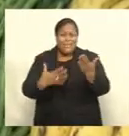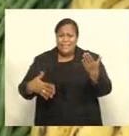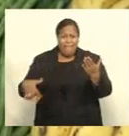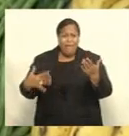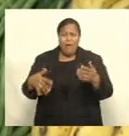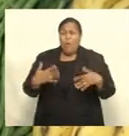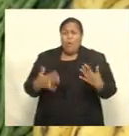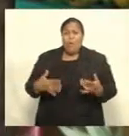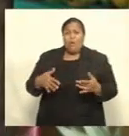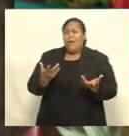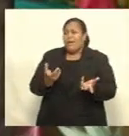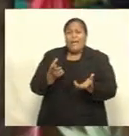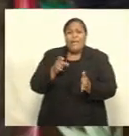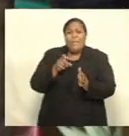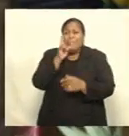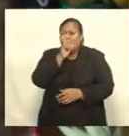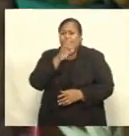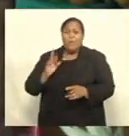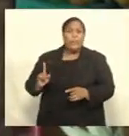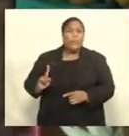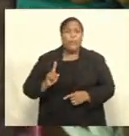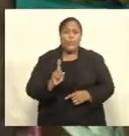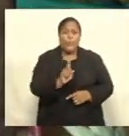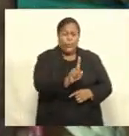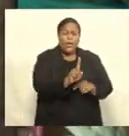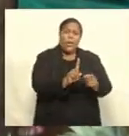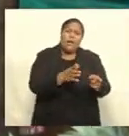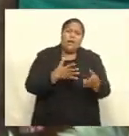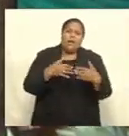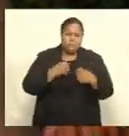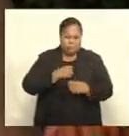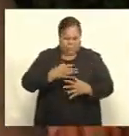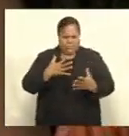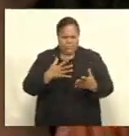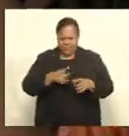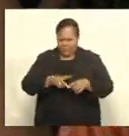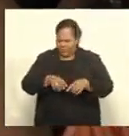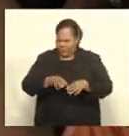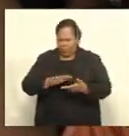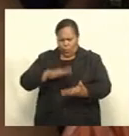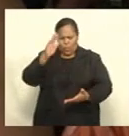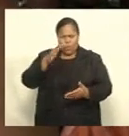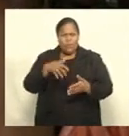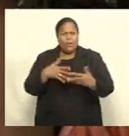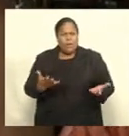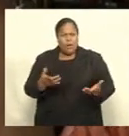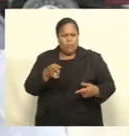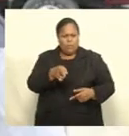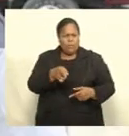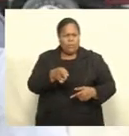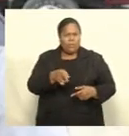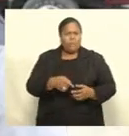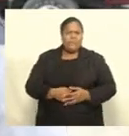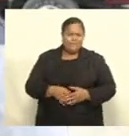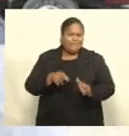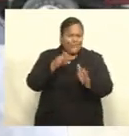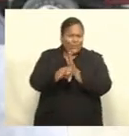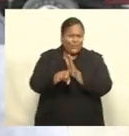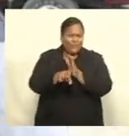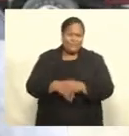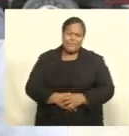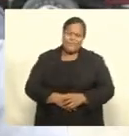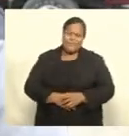sometimes customers come in, they are surprised with the different prices that we have to serve them